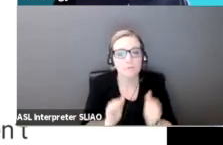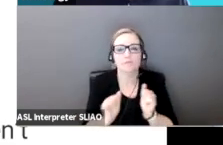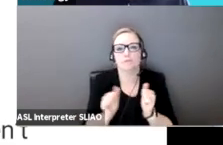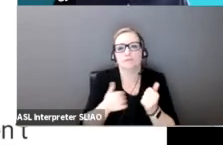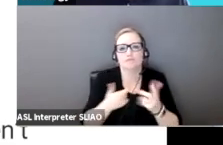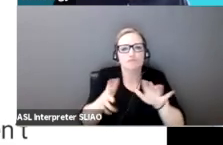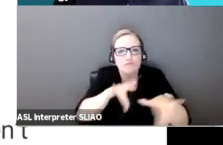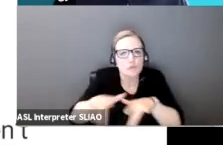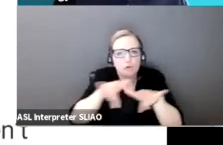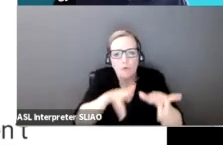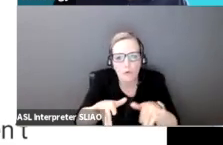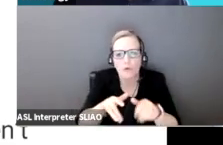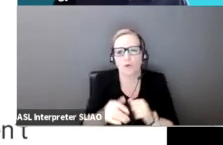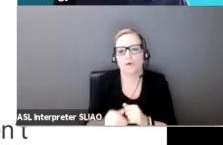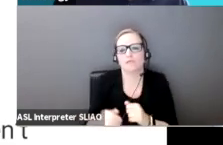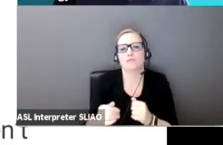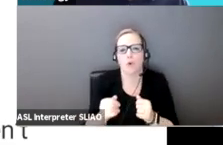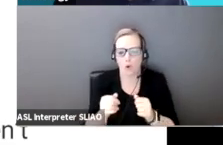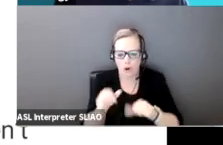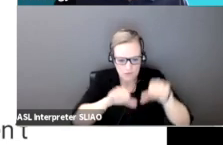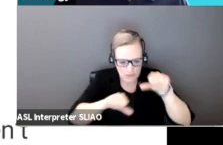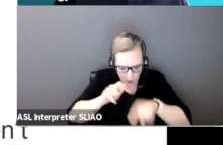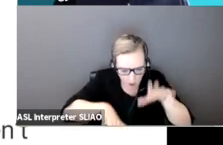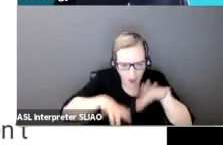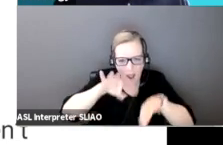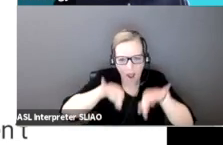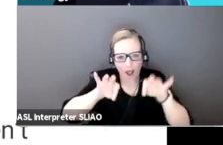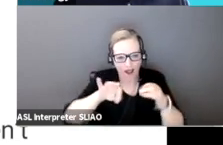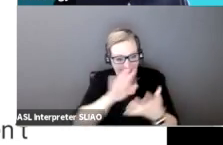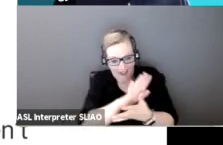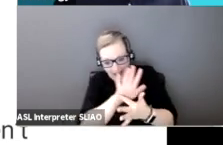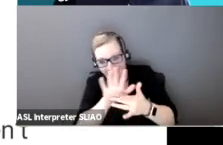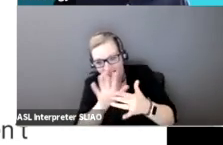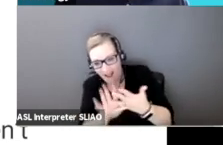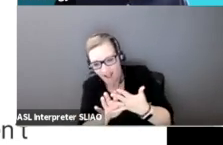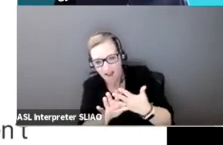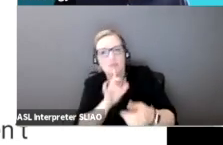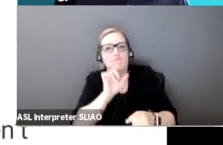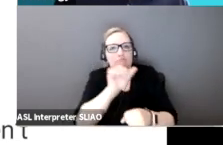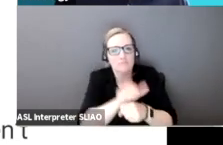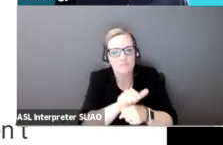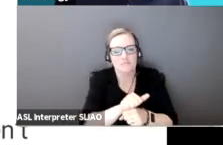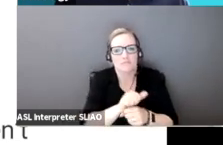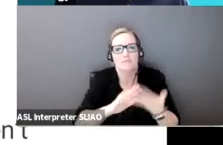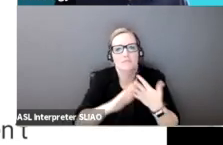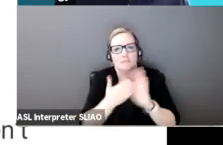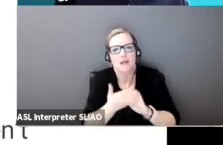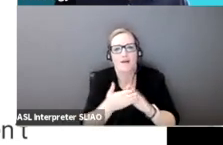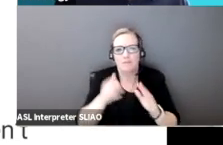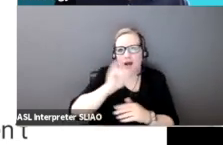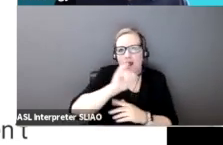human, creations of human intellect, but we're not really going to be discussing